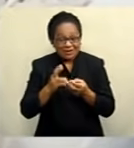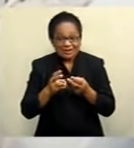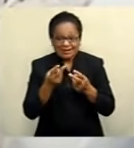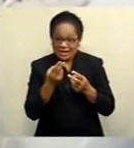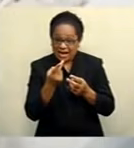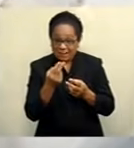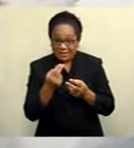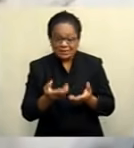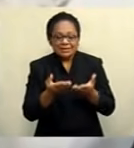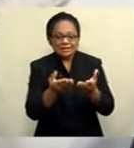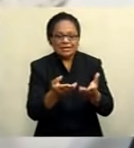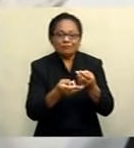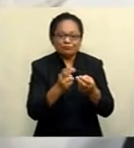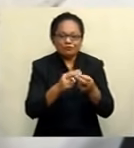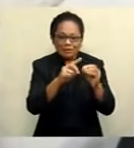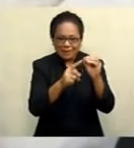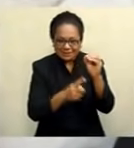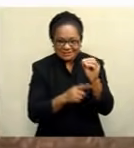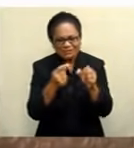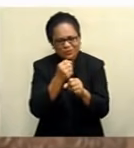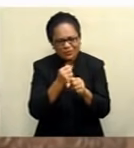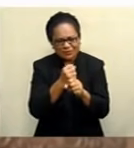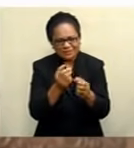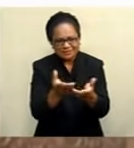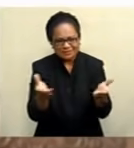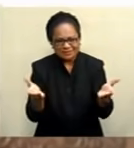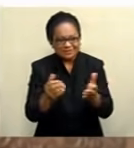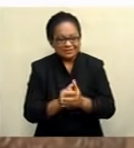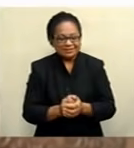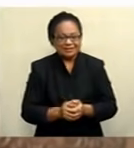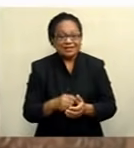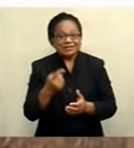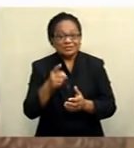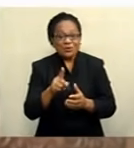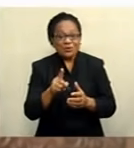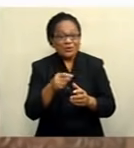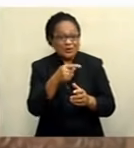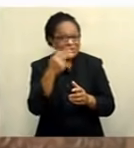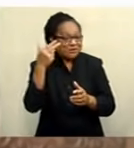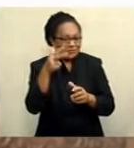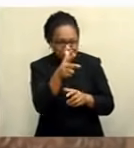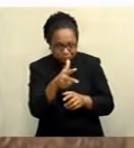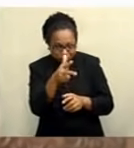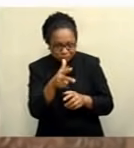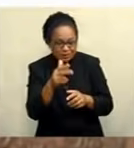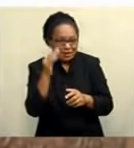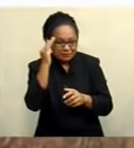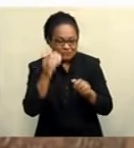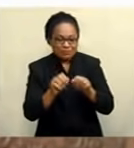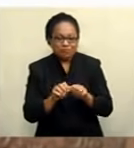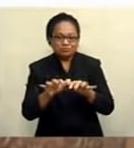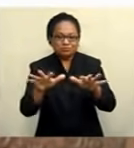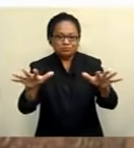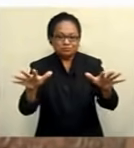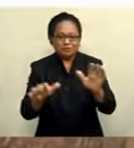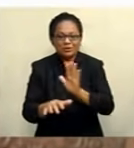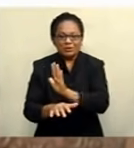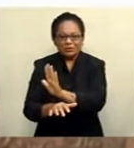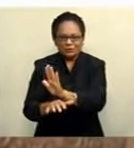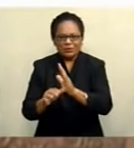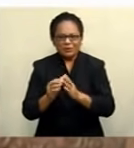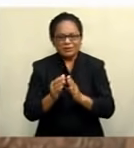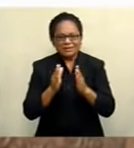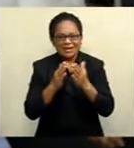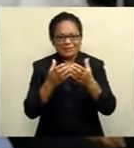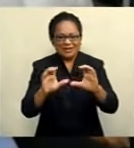a coffee break by local authorities. The ceremonies were aired via the Facebook page of Lima's municipality for relatives who were